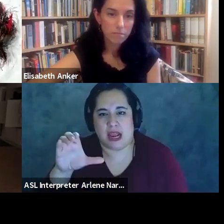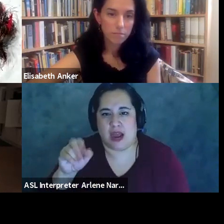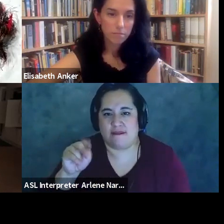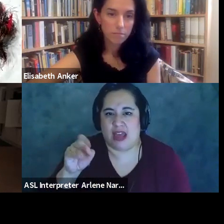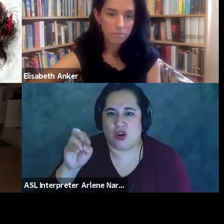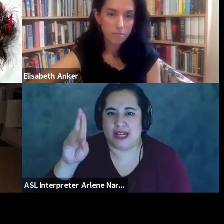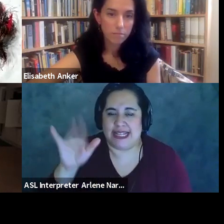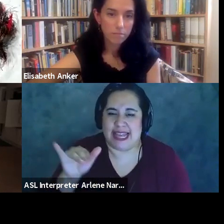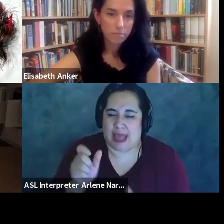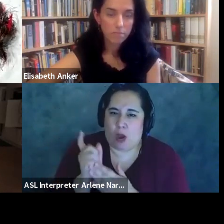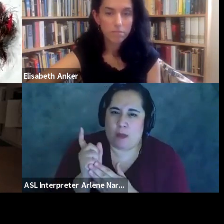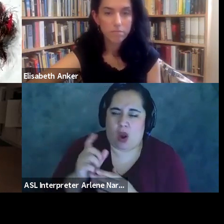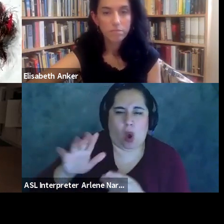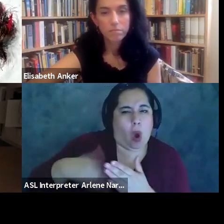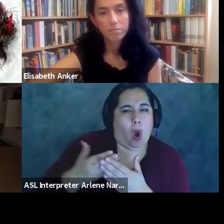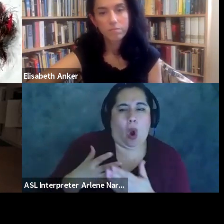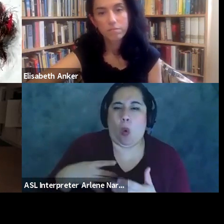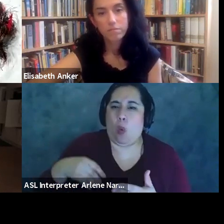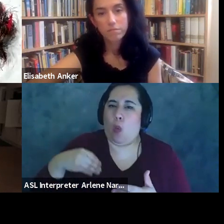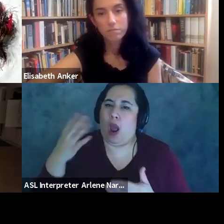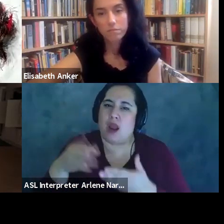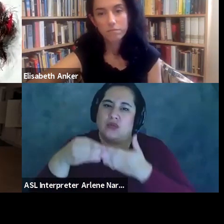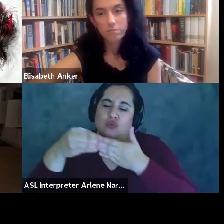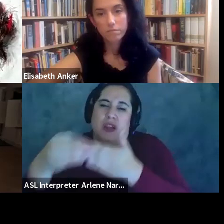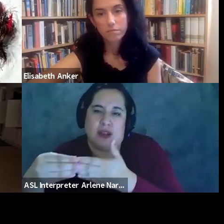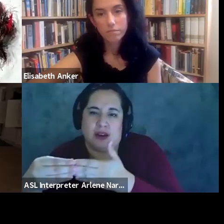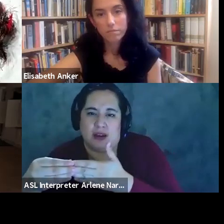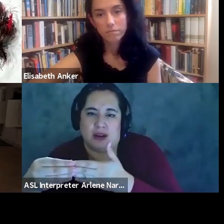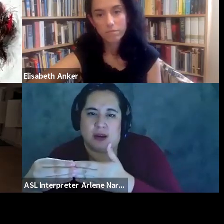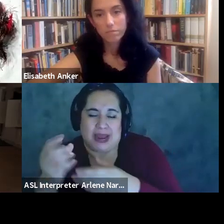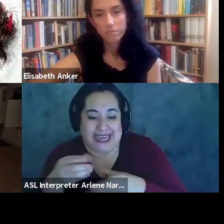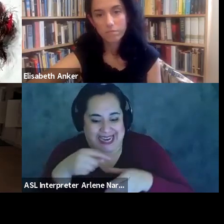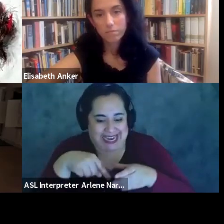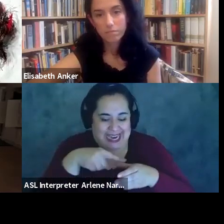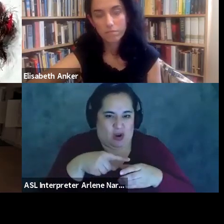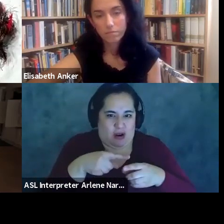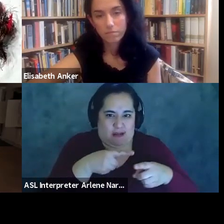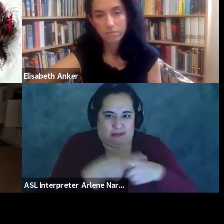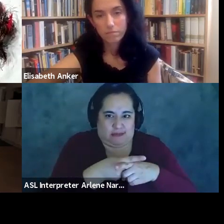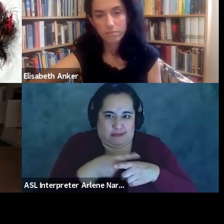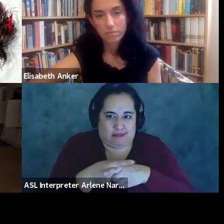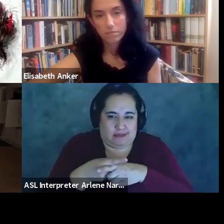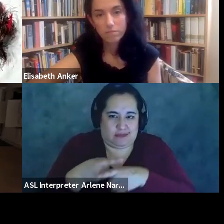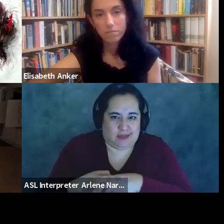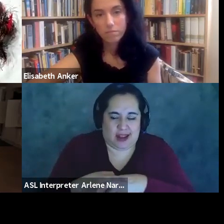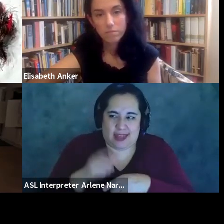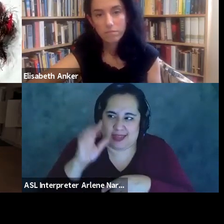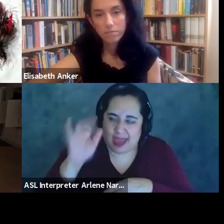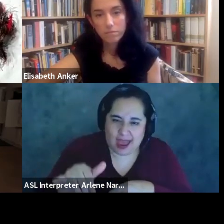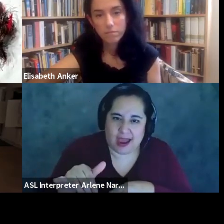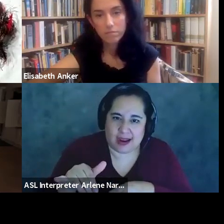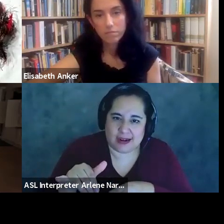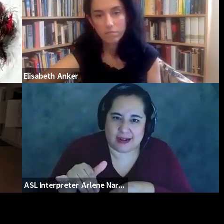by a white supremacist or white nationalists. And the internal frictures and fractures of that, I think, are